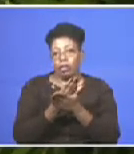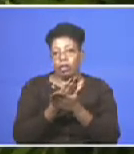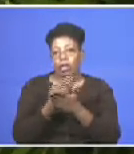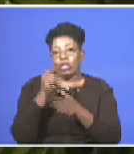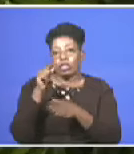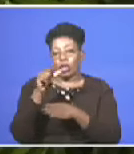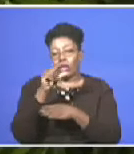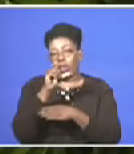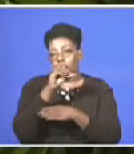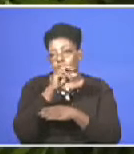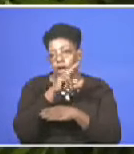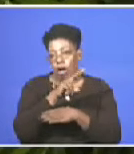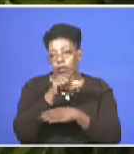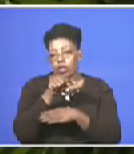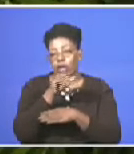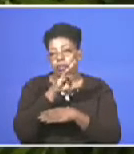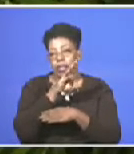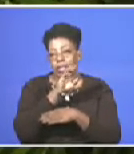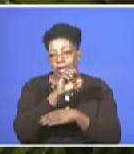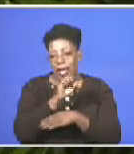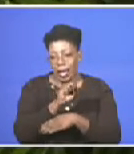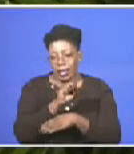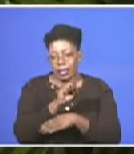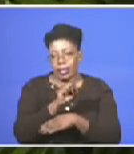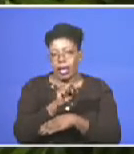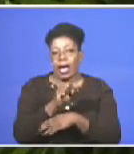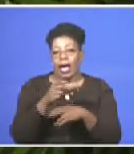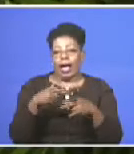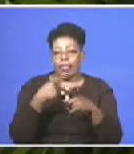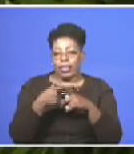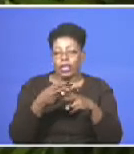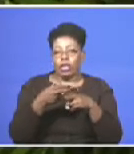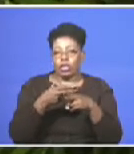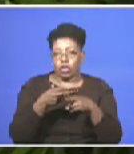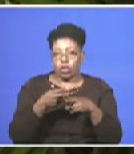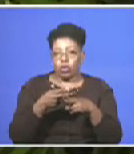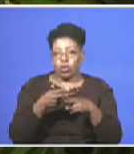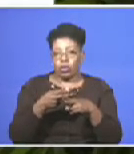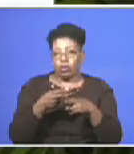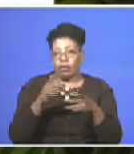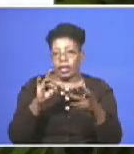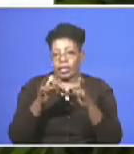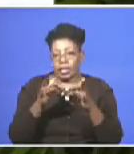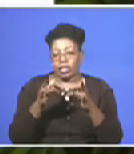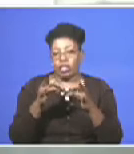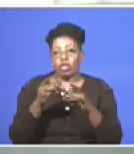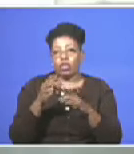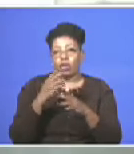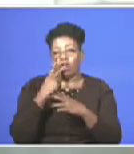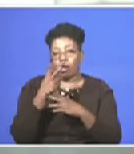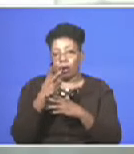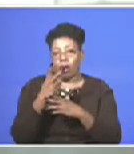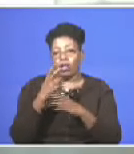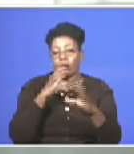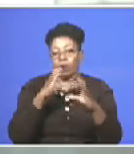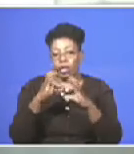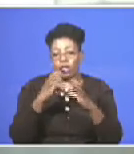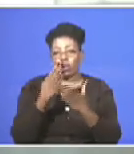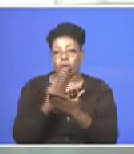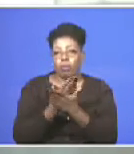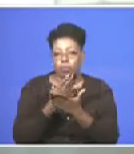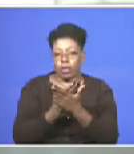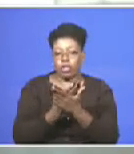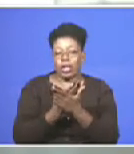bahamasbudget.gov.bs, and from the coming soon page, you can click to read an online version of the budget communication and download the